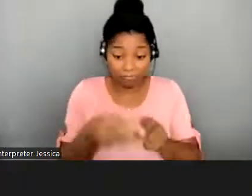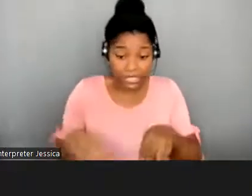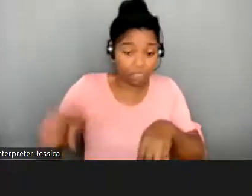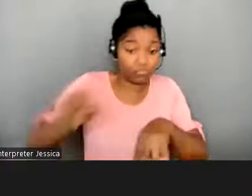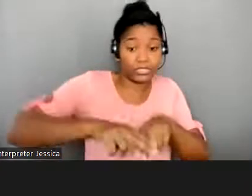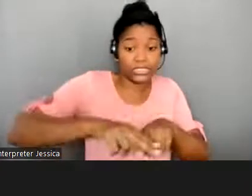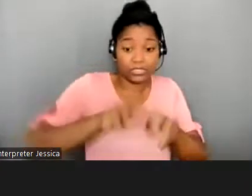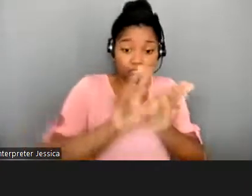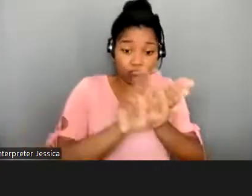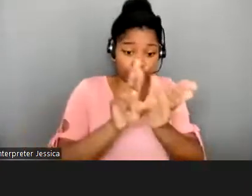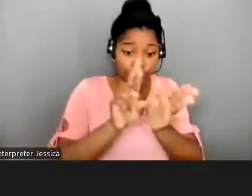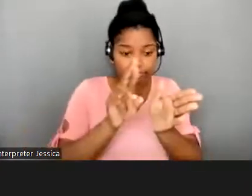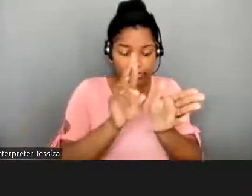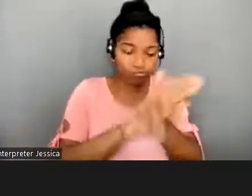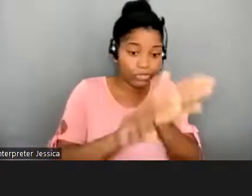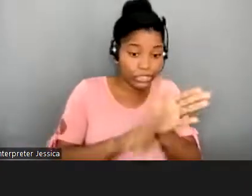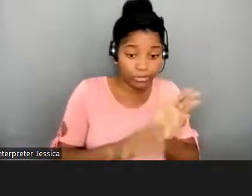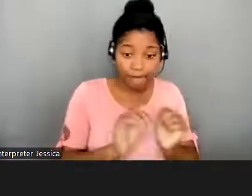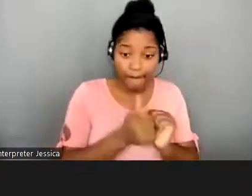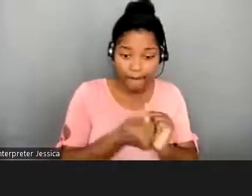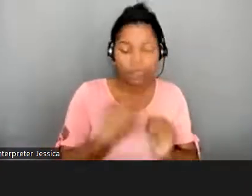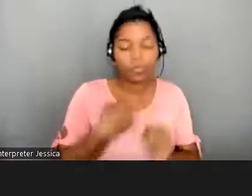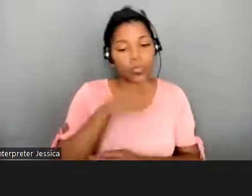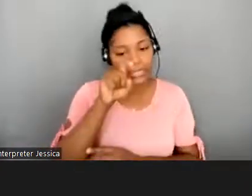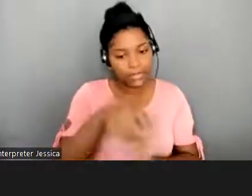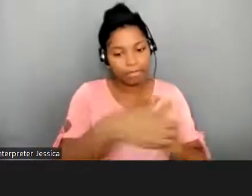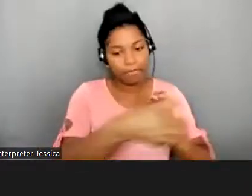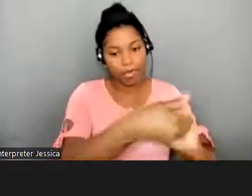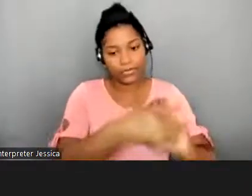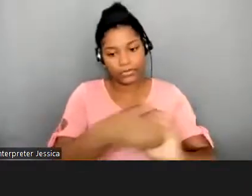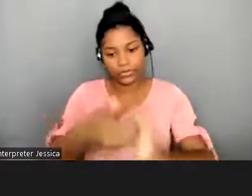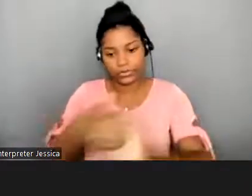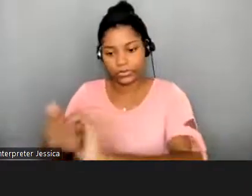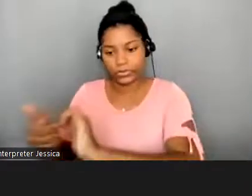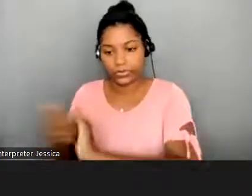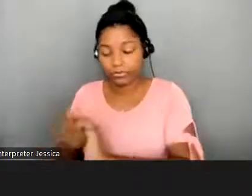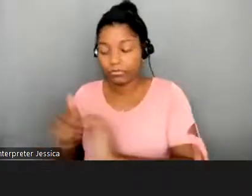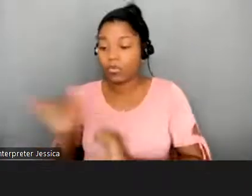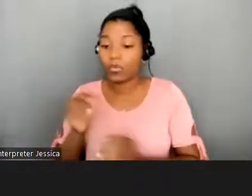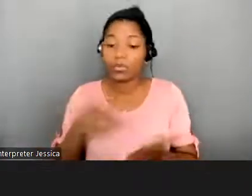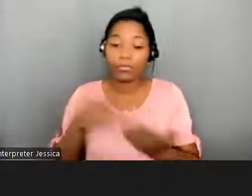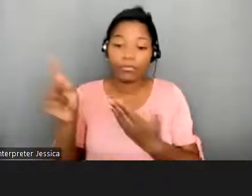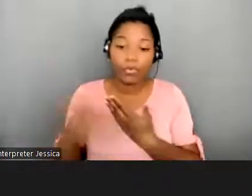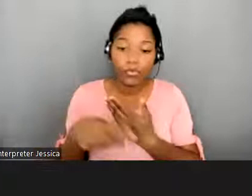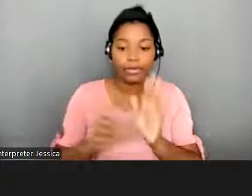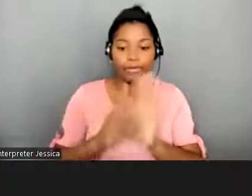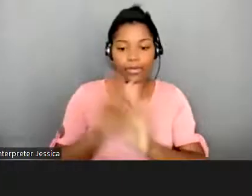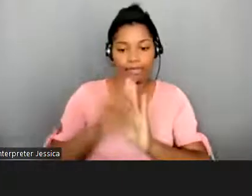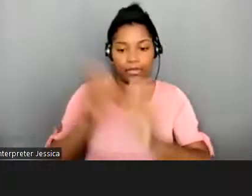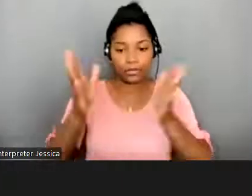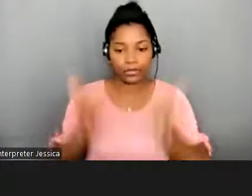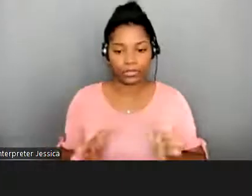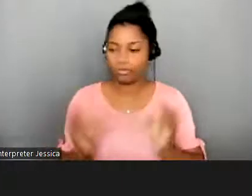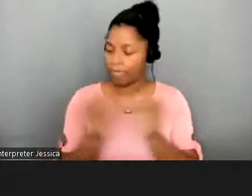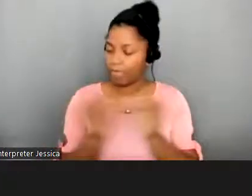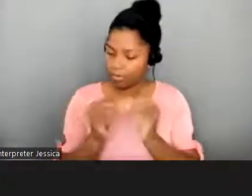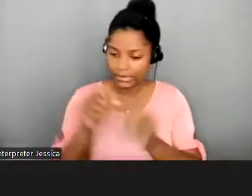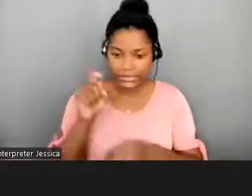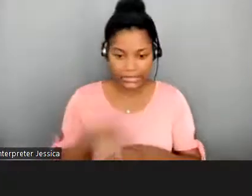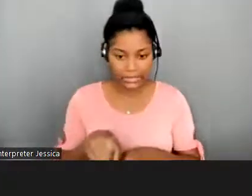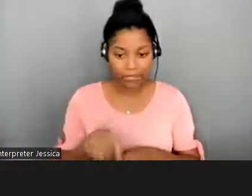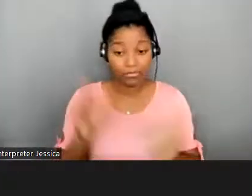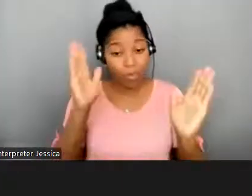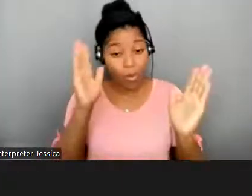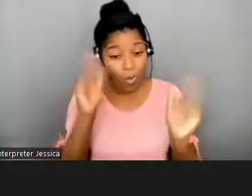form more partnerships across foundations, researchers, and program developers and implementers. We're hoping that you might be making